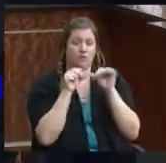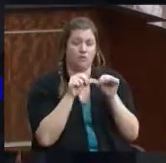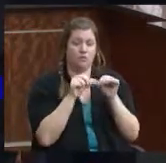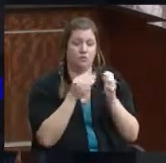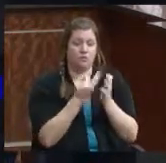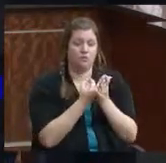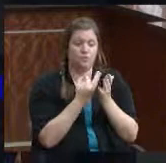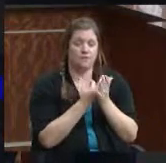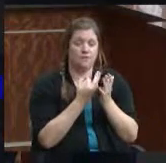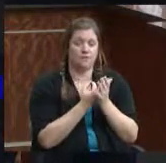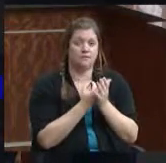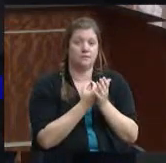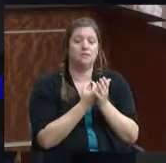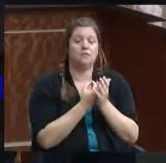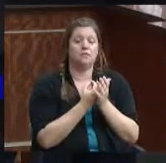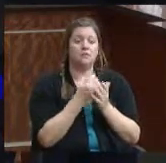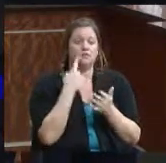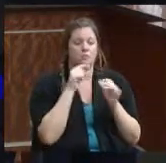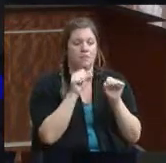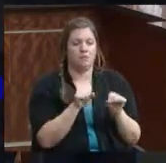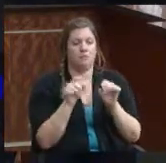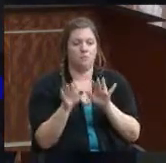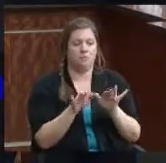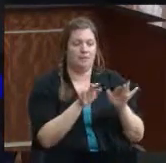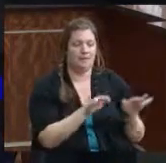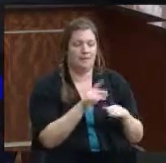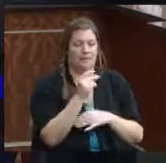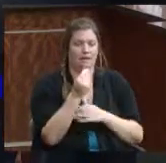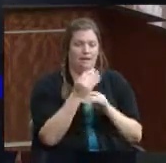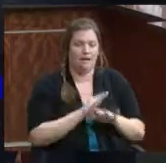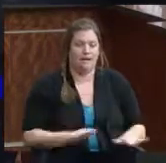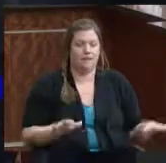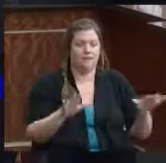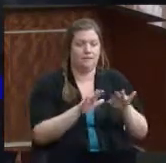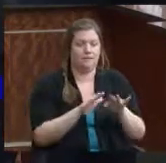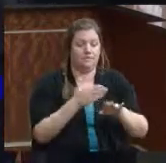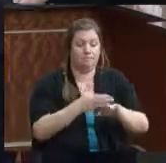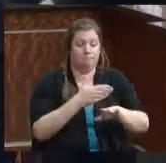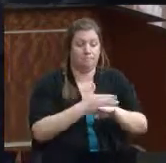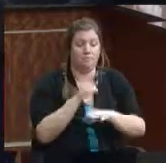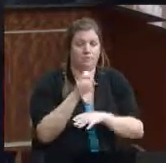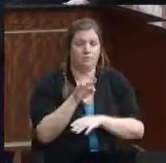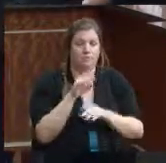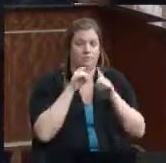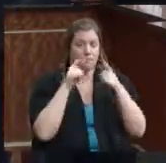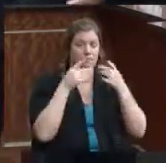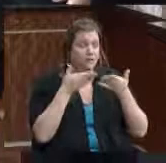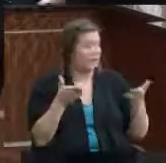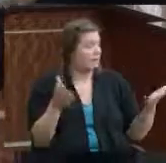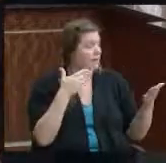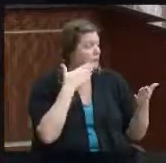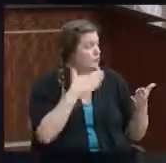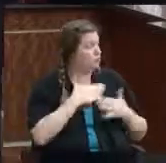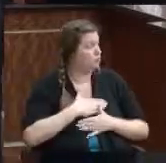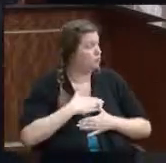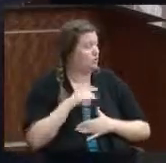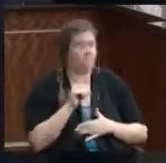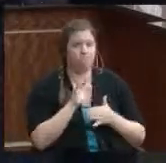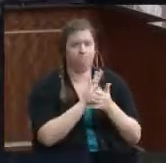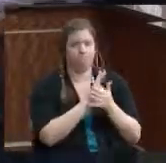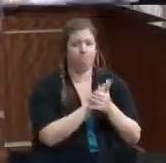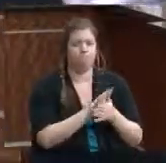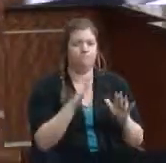to fund us to be able to maintain these lands and provide the recreation to the public. So thank you, Mayor. Appreciate it. Thank you.